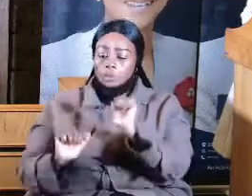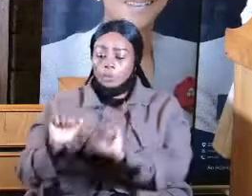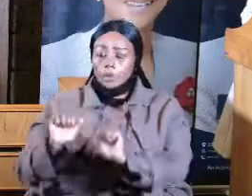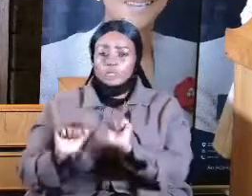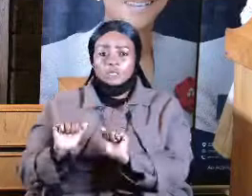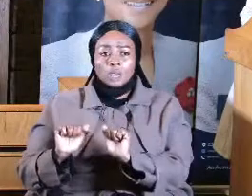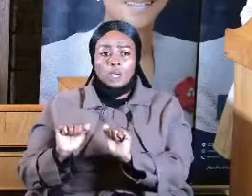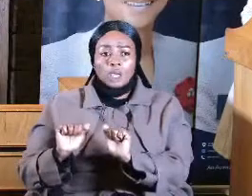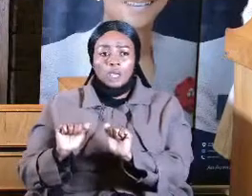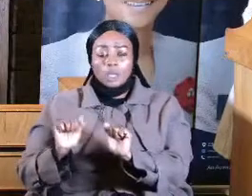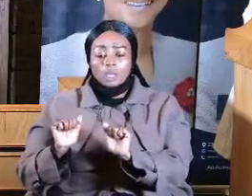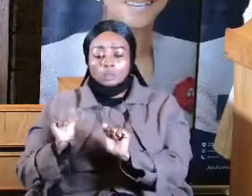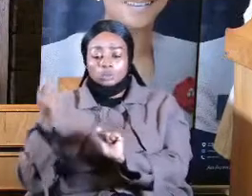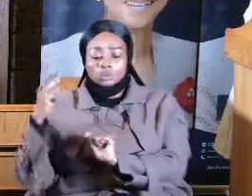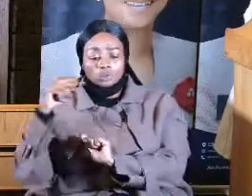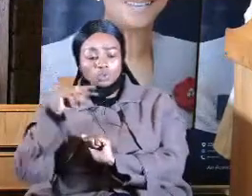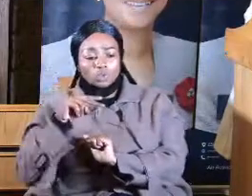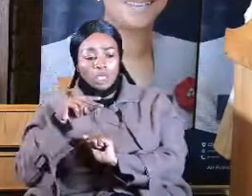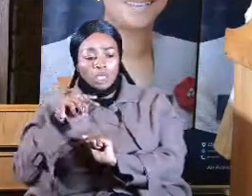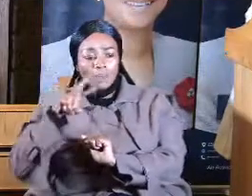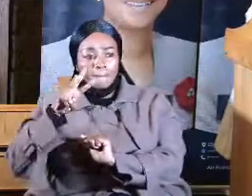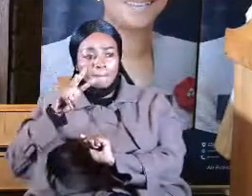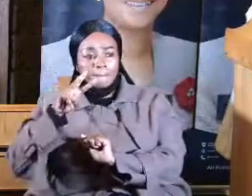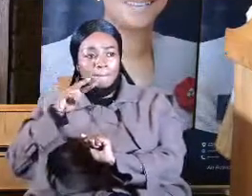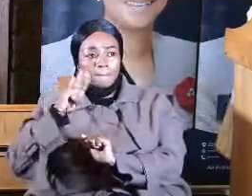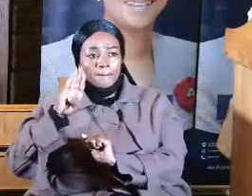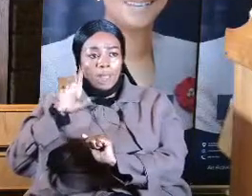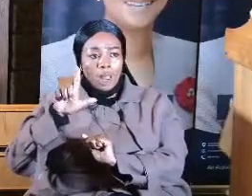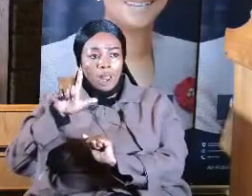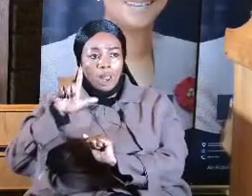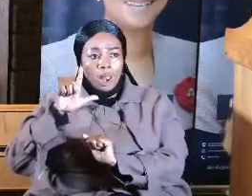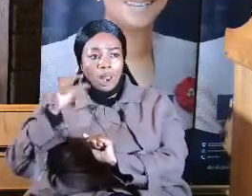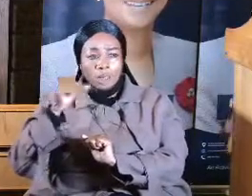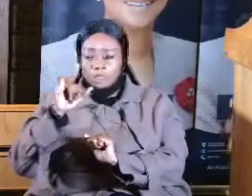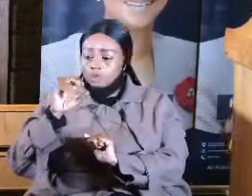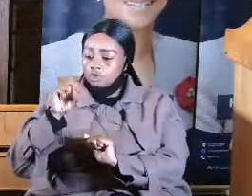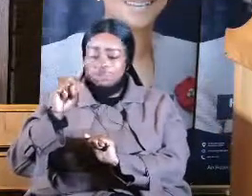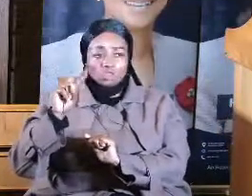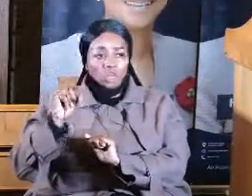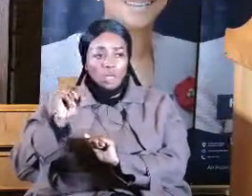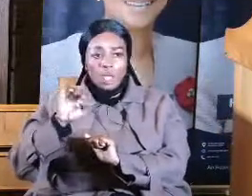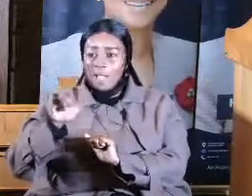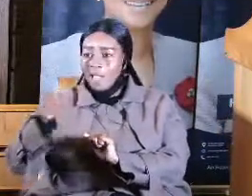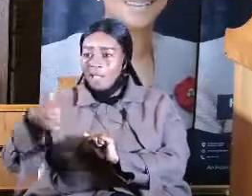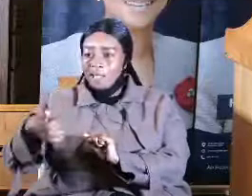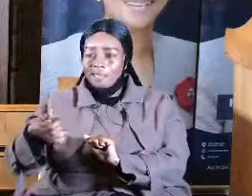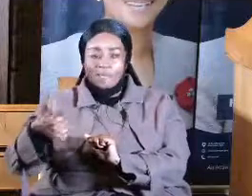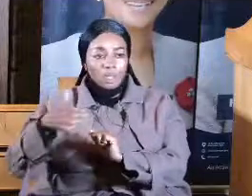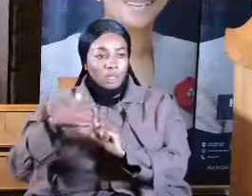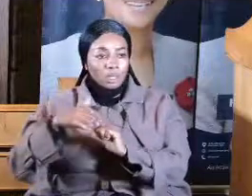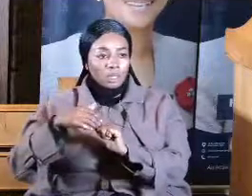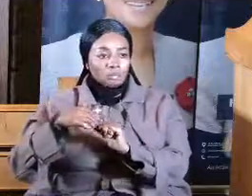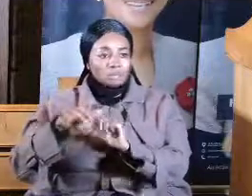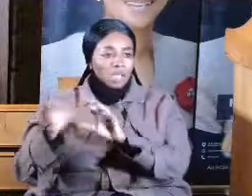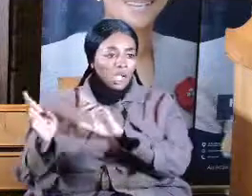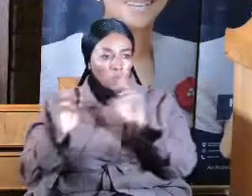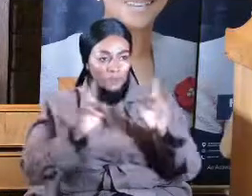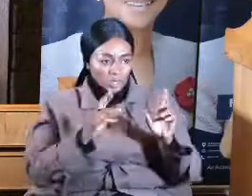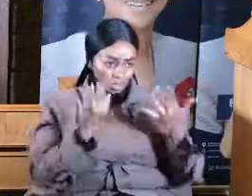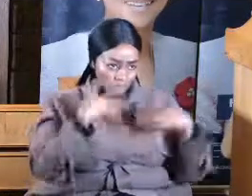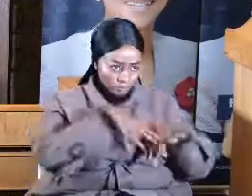to which the Beijing Declaration of 1995 and other relevant recommendations are